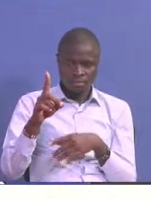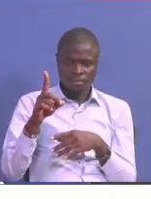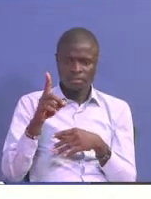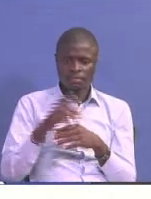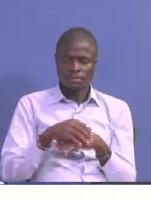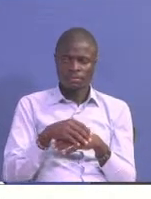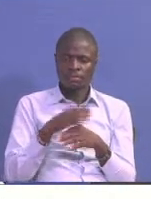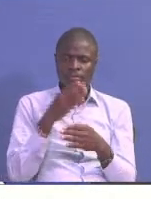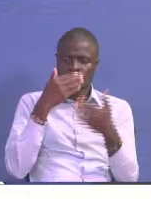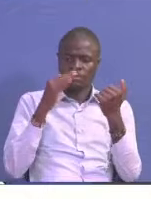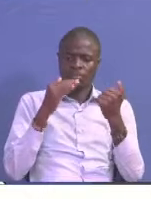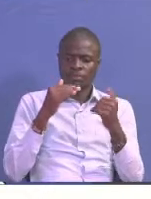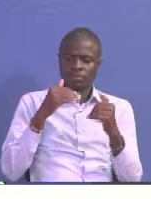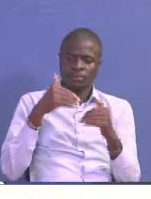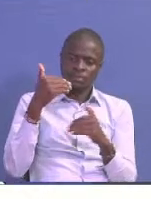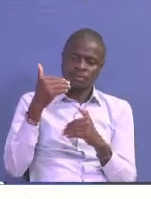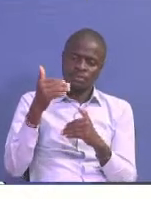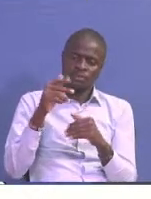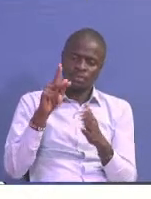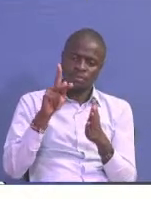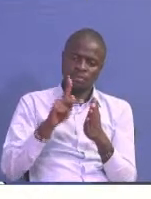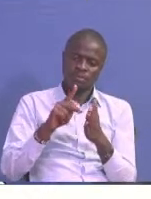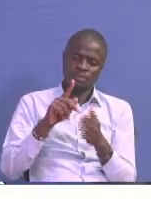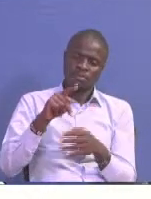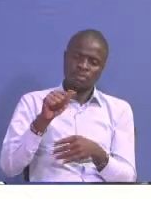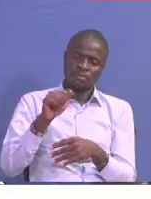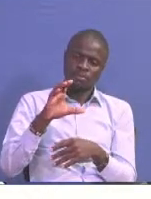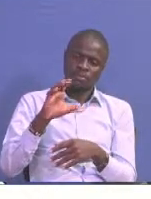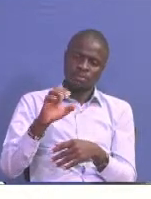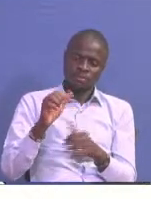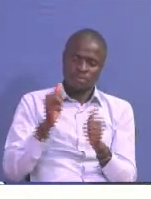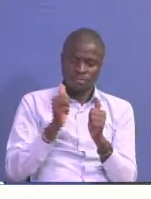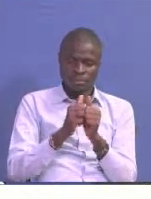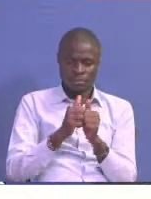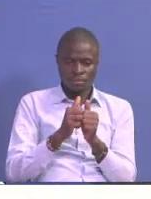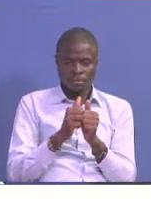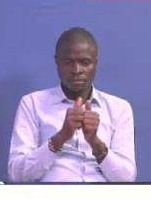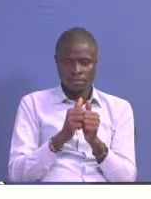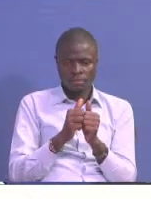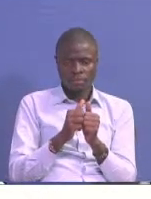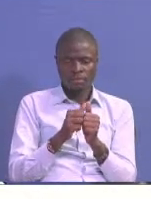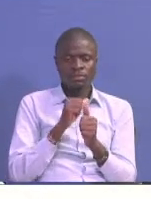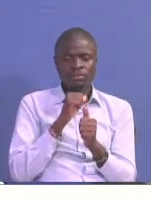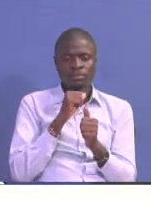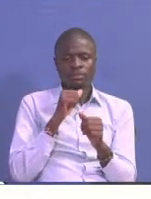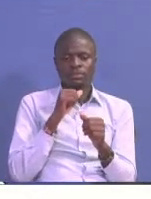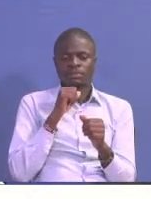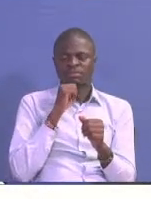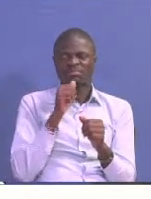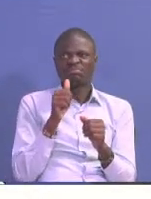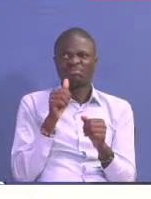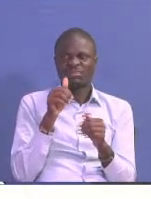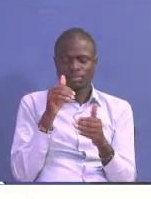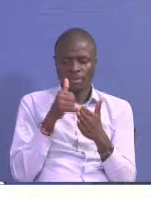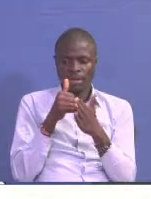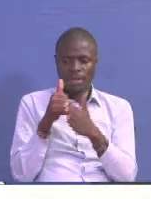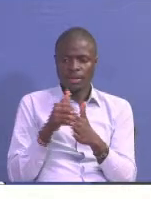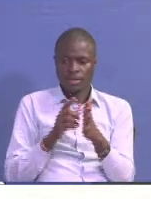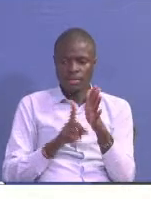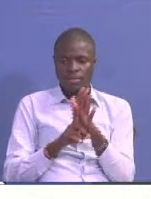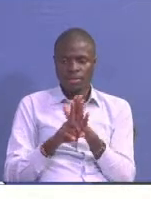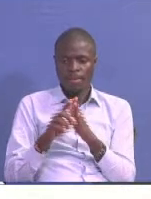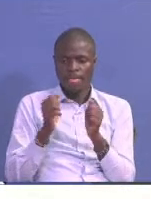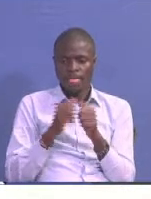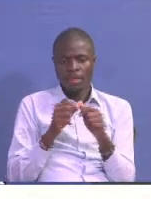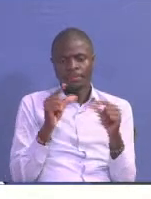Universities have always to keep pace with not only internal development, but with